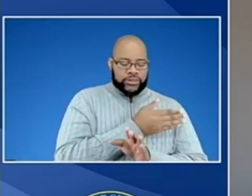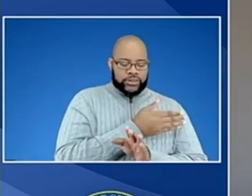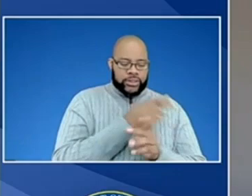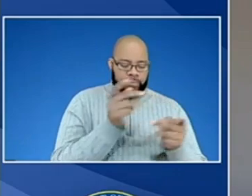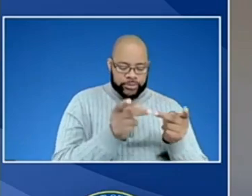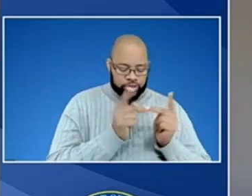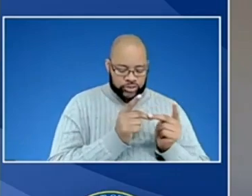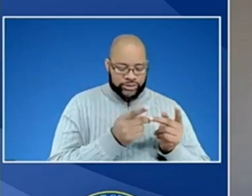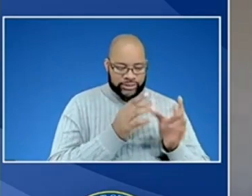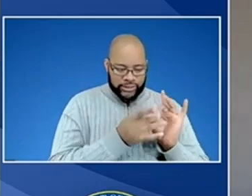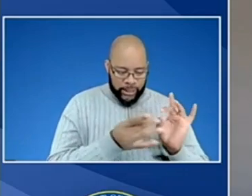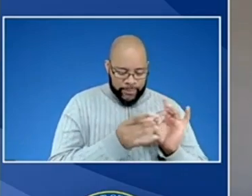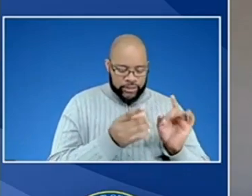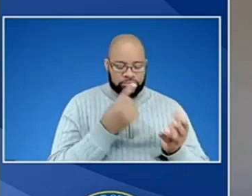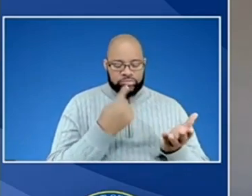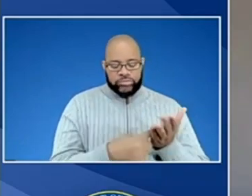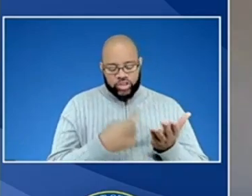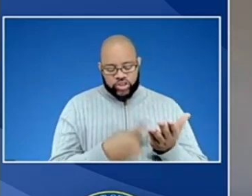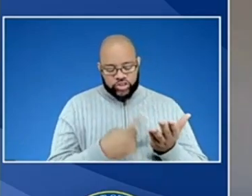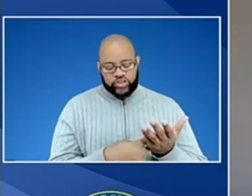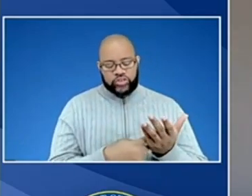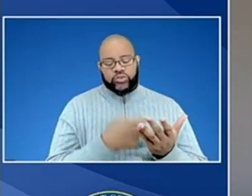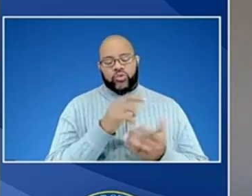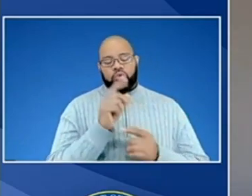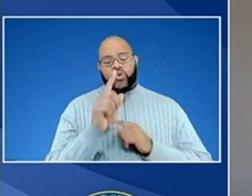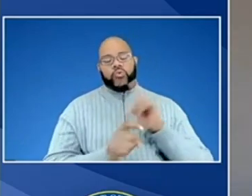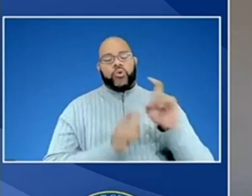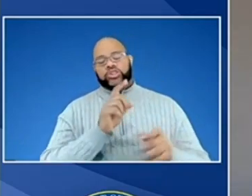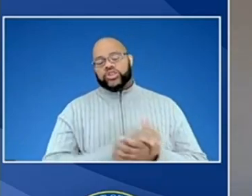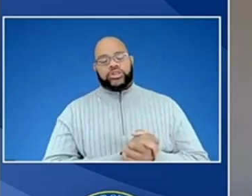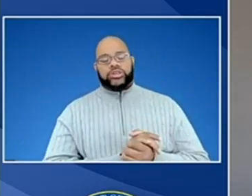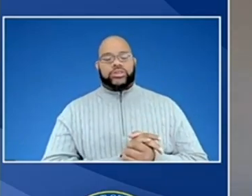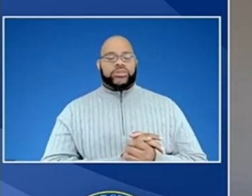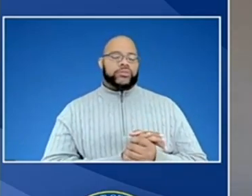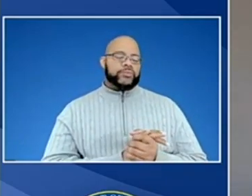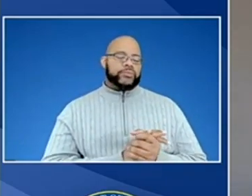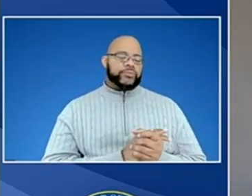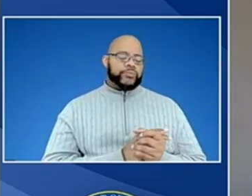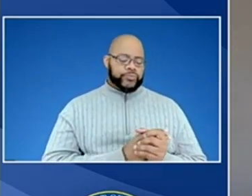positions, statements, discussions, or questions,